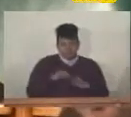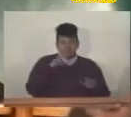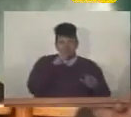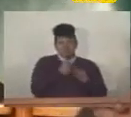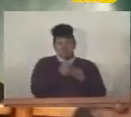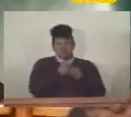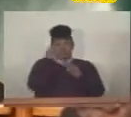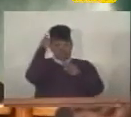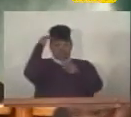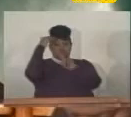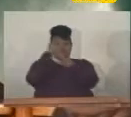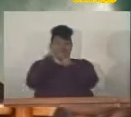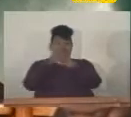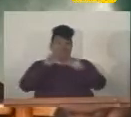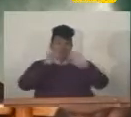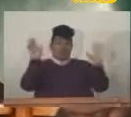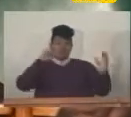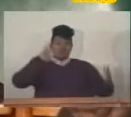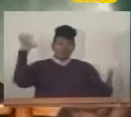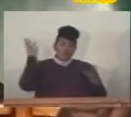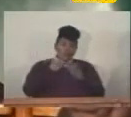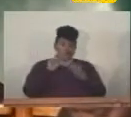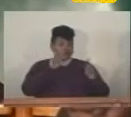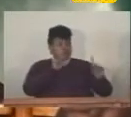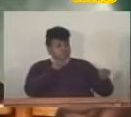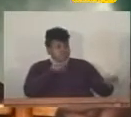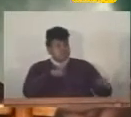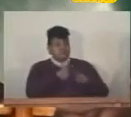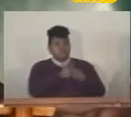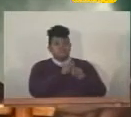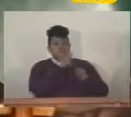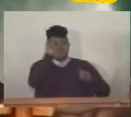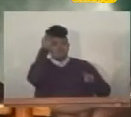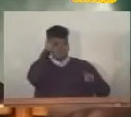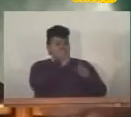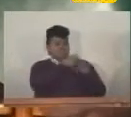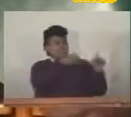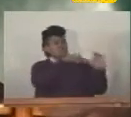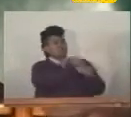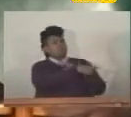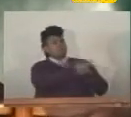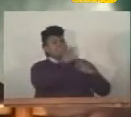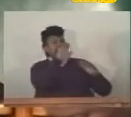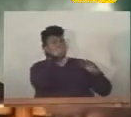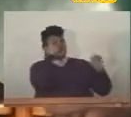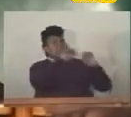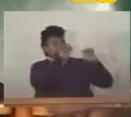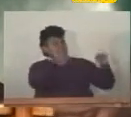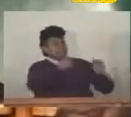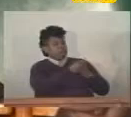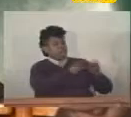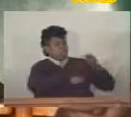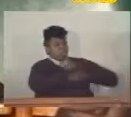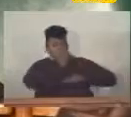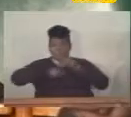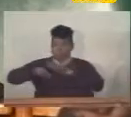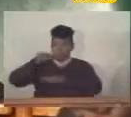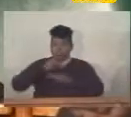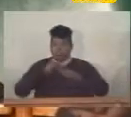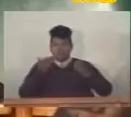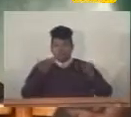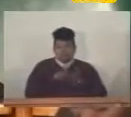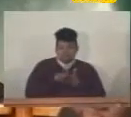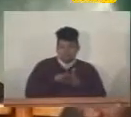been clear. The overall response of the government to criminal ecosystems, to the criminal